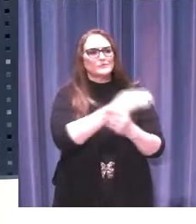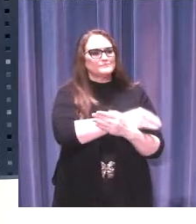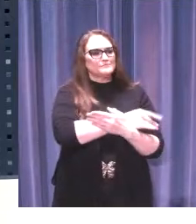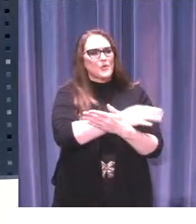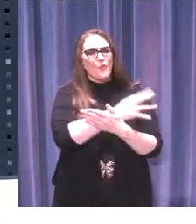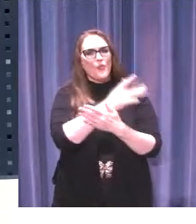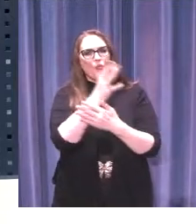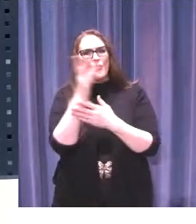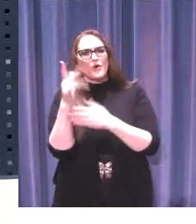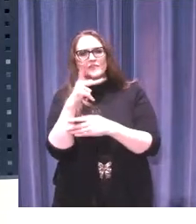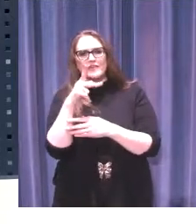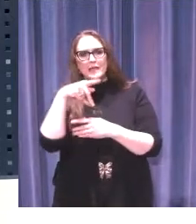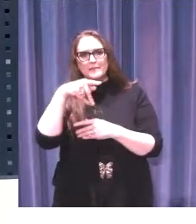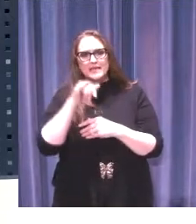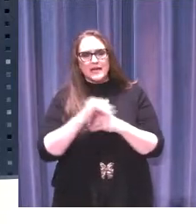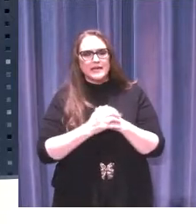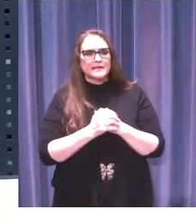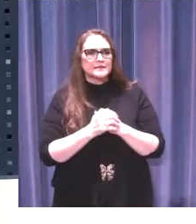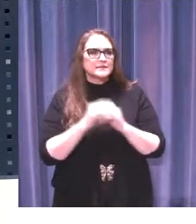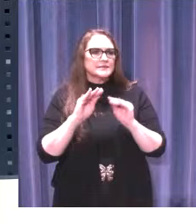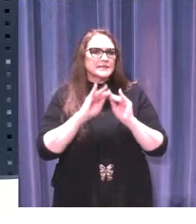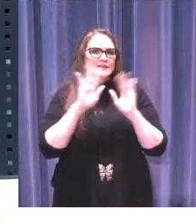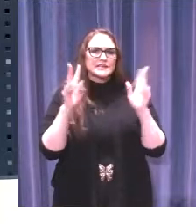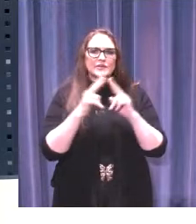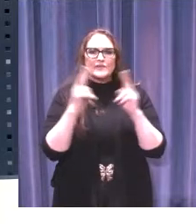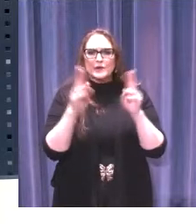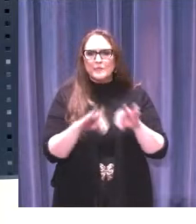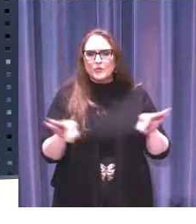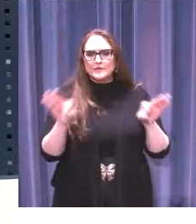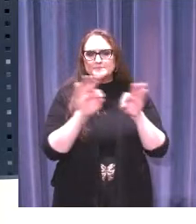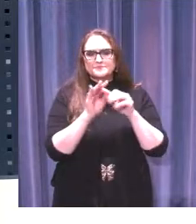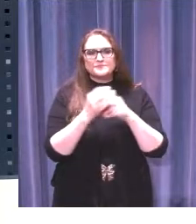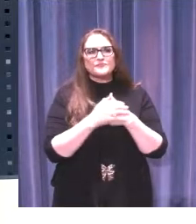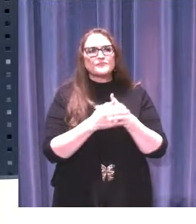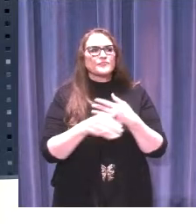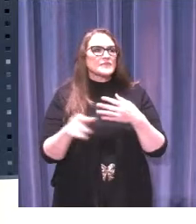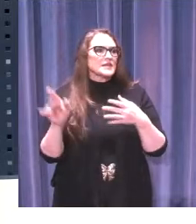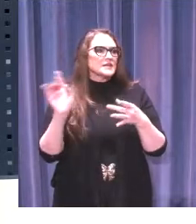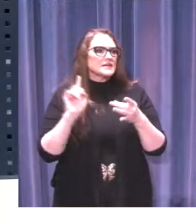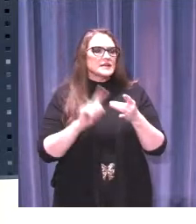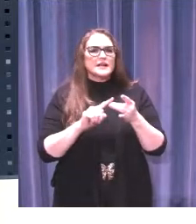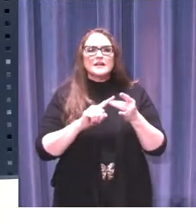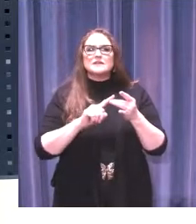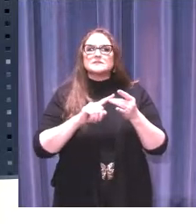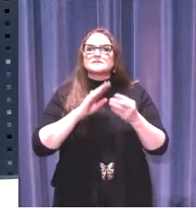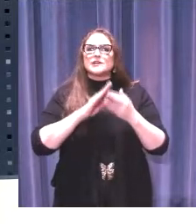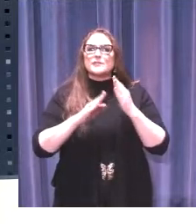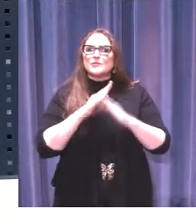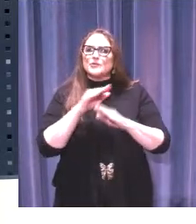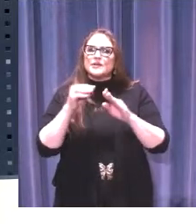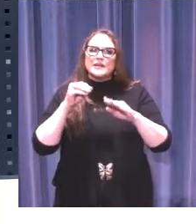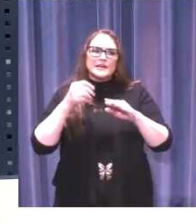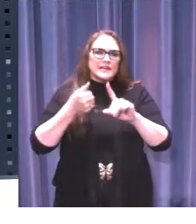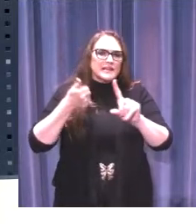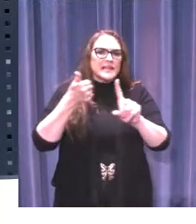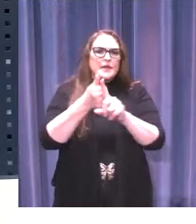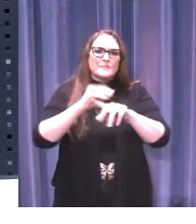of KPIs, clearly are very important. And community impact, I think, are